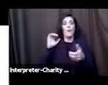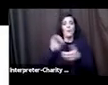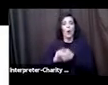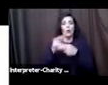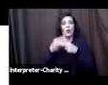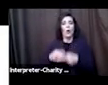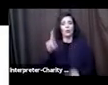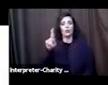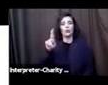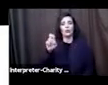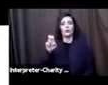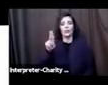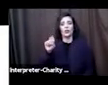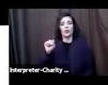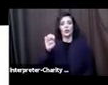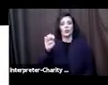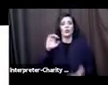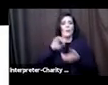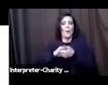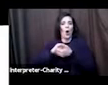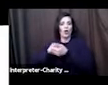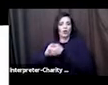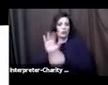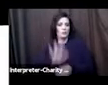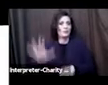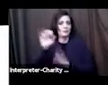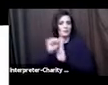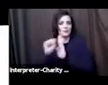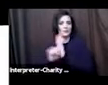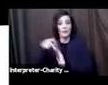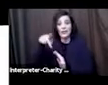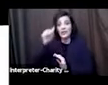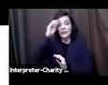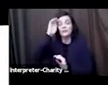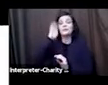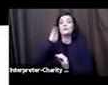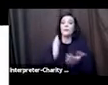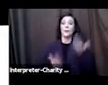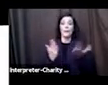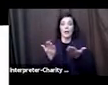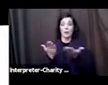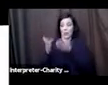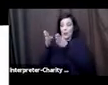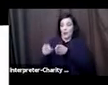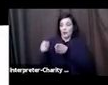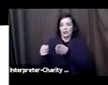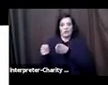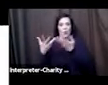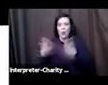Commonwealth. And so if people are looking for something that they don't want to